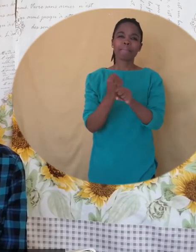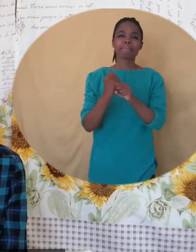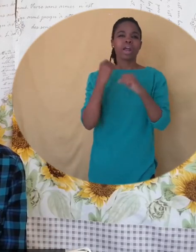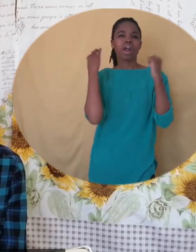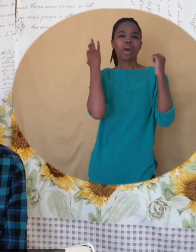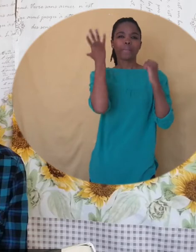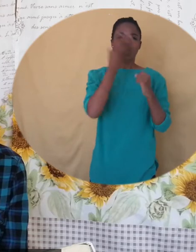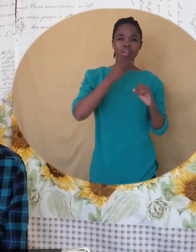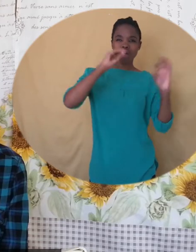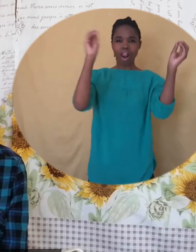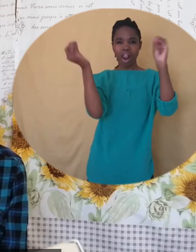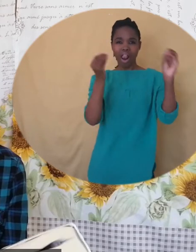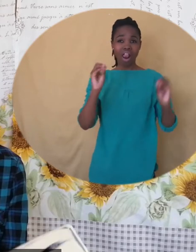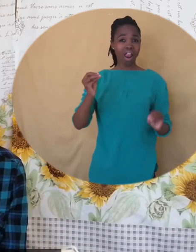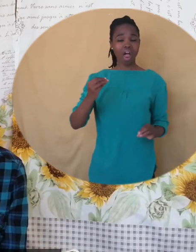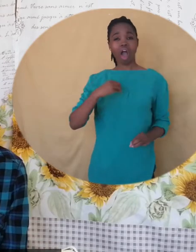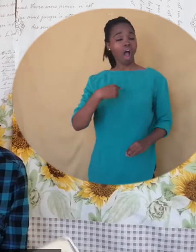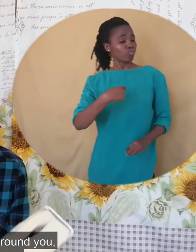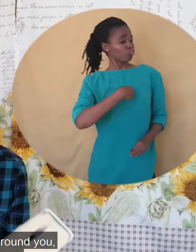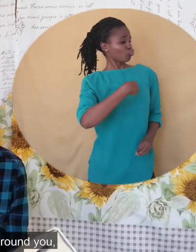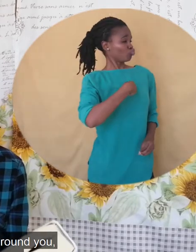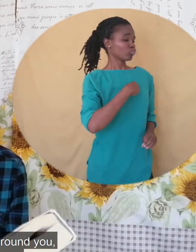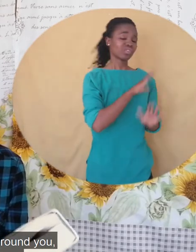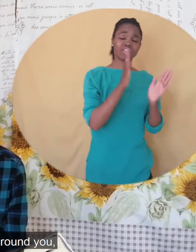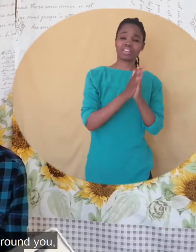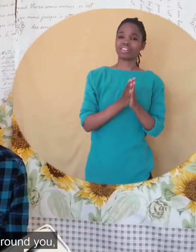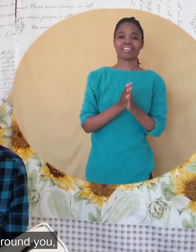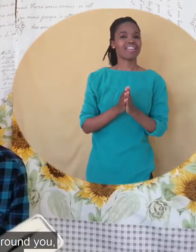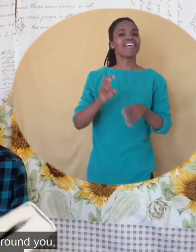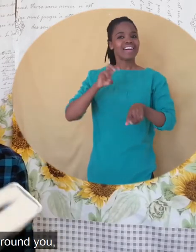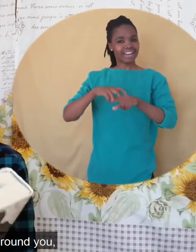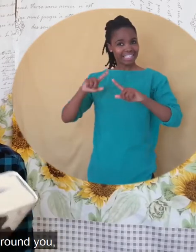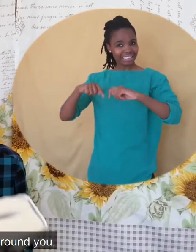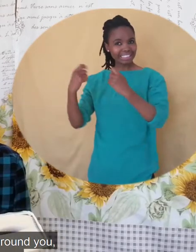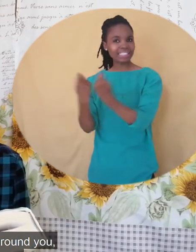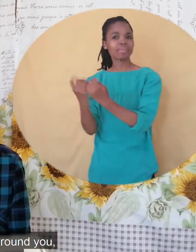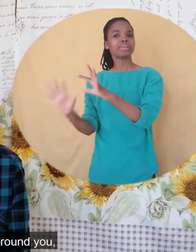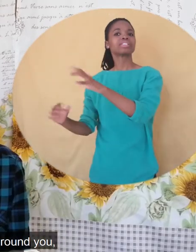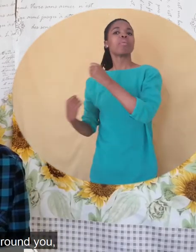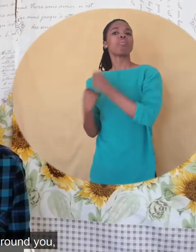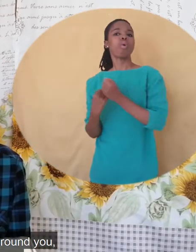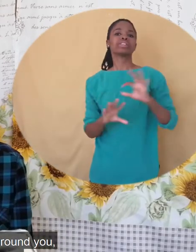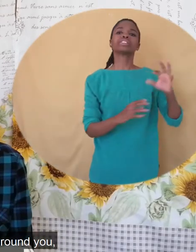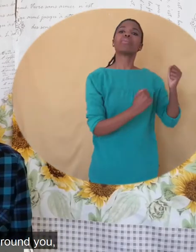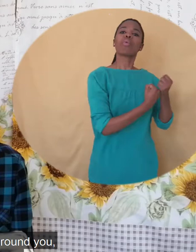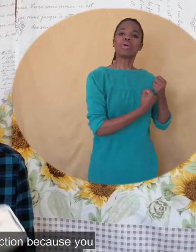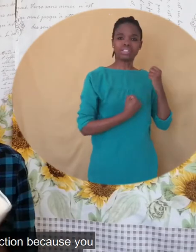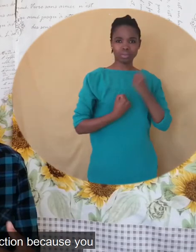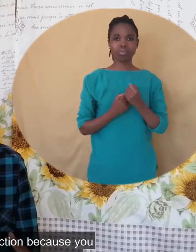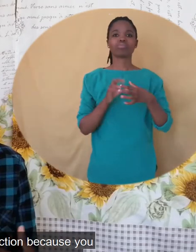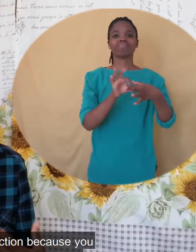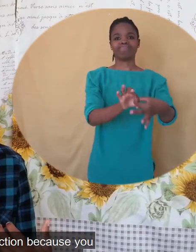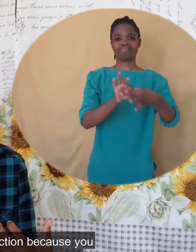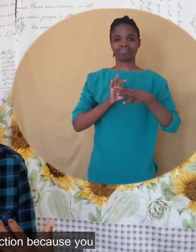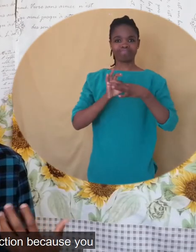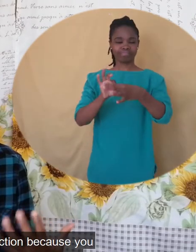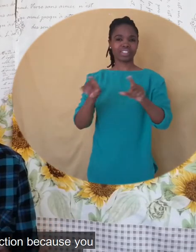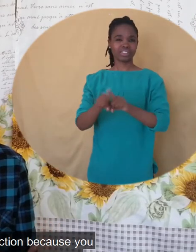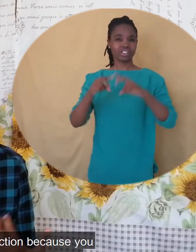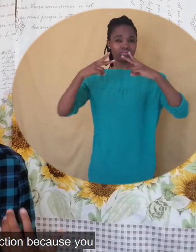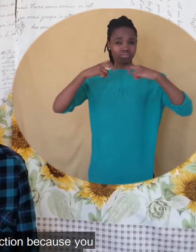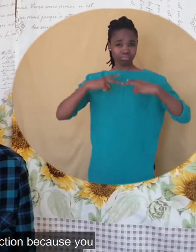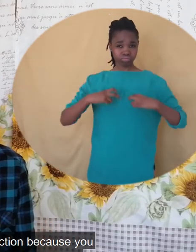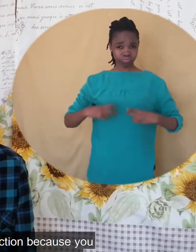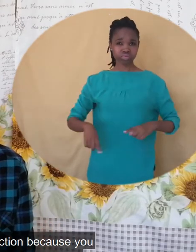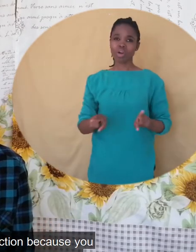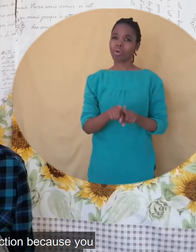create beautiful things, you can't do those things on your own. You always need people around you. You always need teams. It's a constant, you know, journey